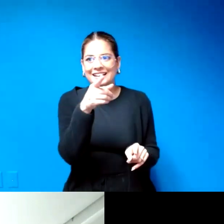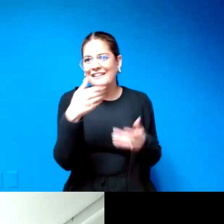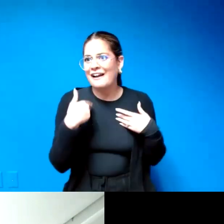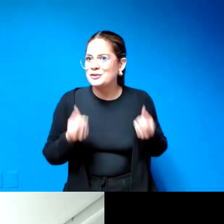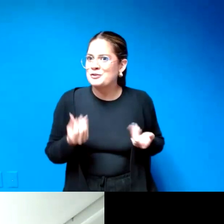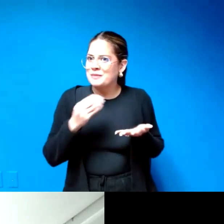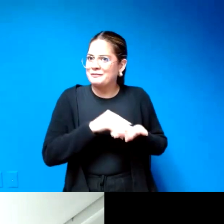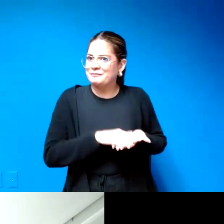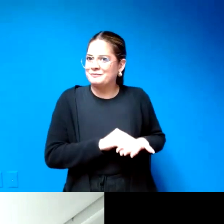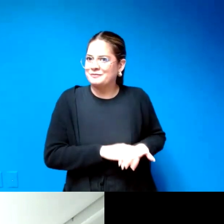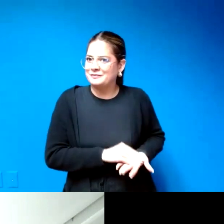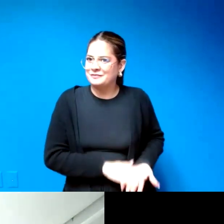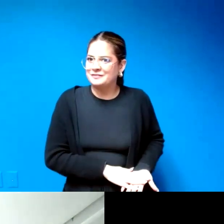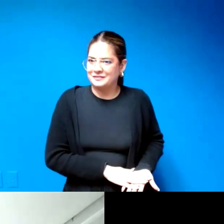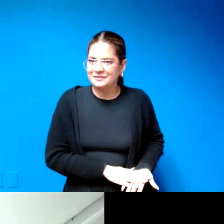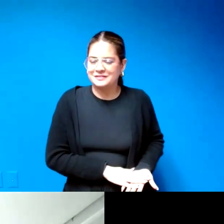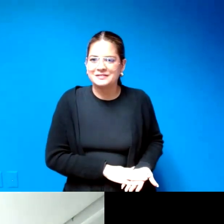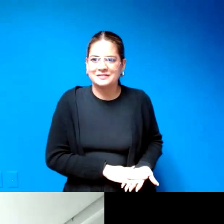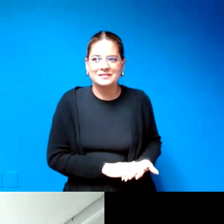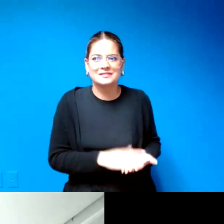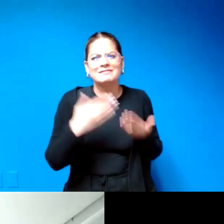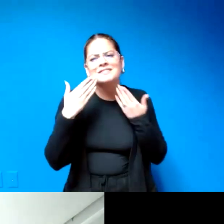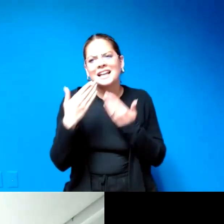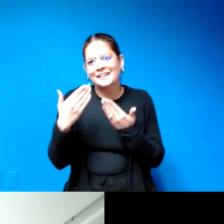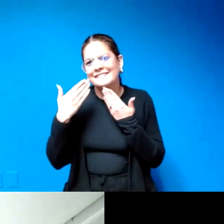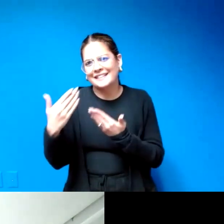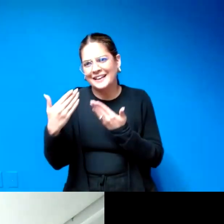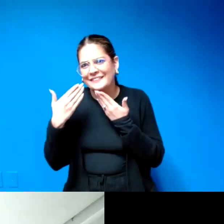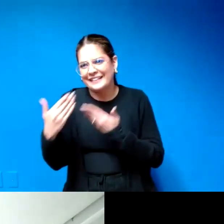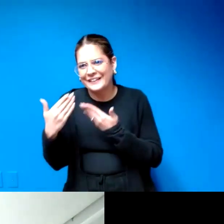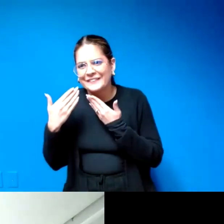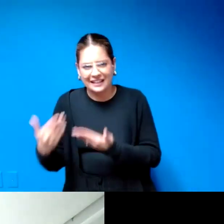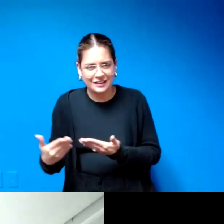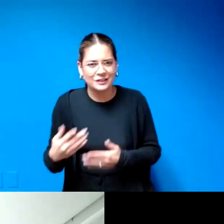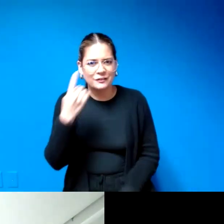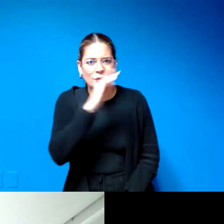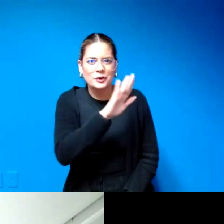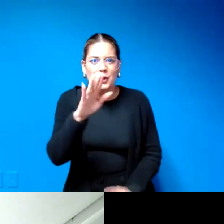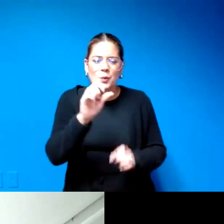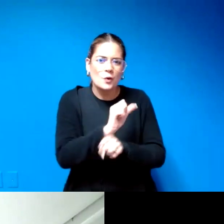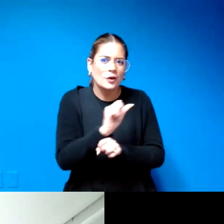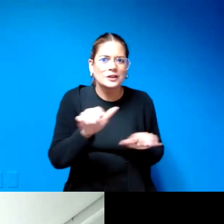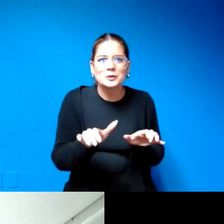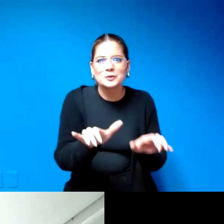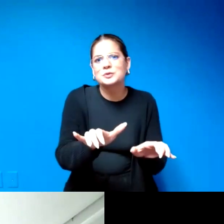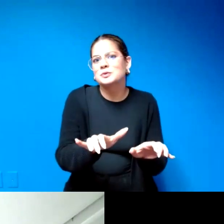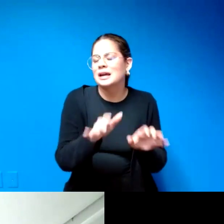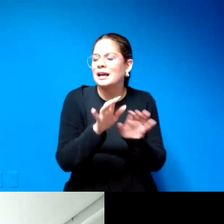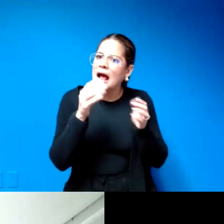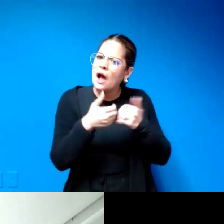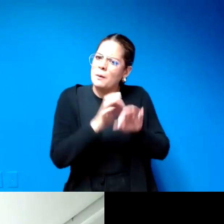notes in the chat box from peer support specialists just thanking you for echoing their work and highlighting the work that they do and the importance of that